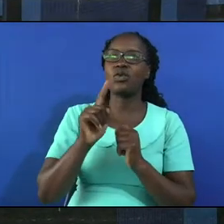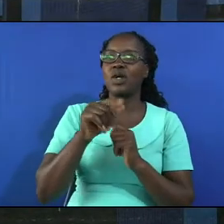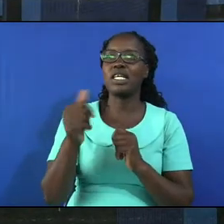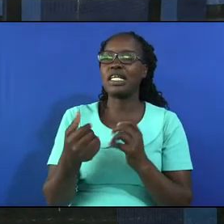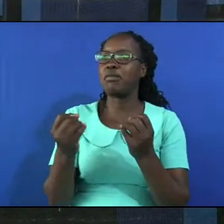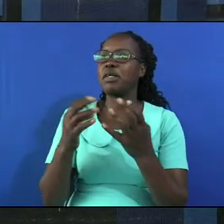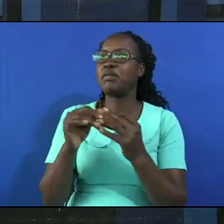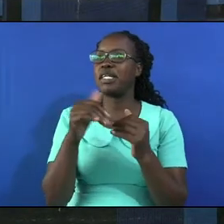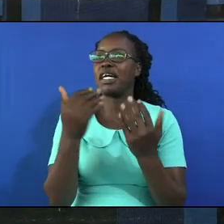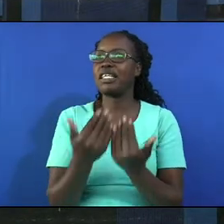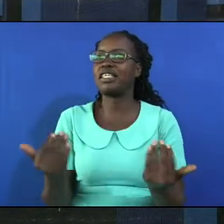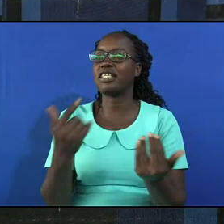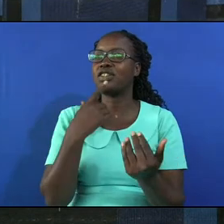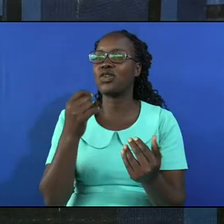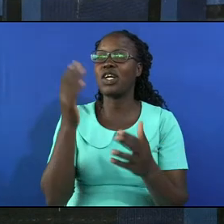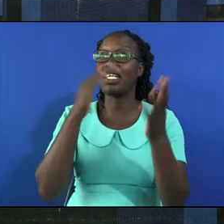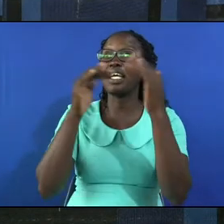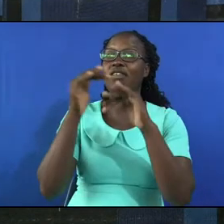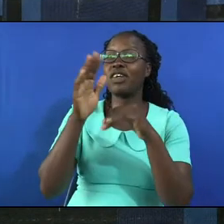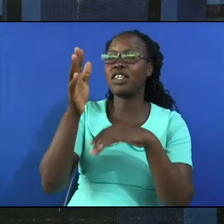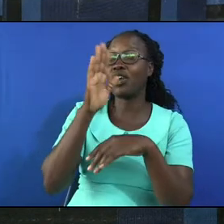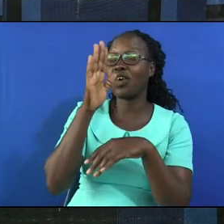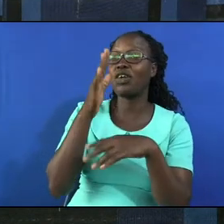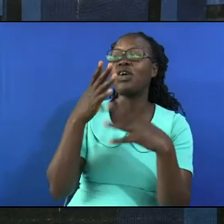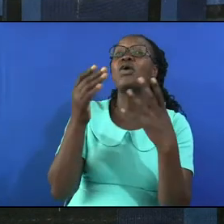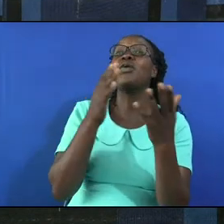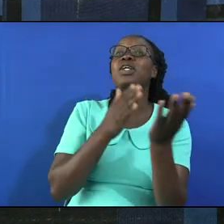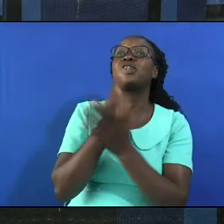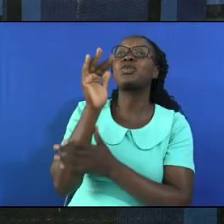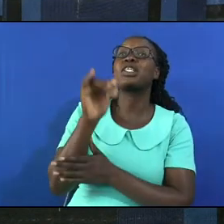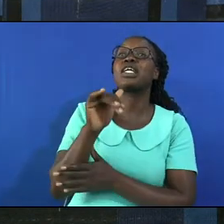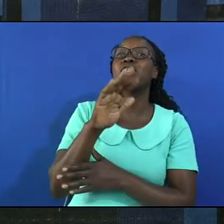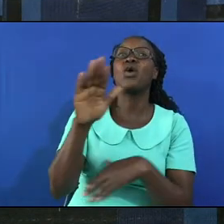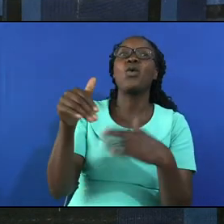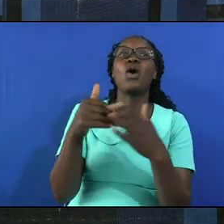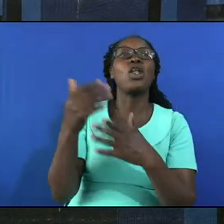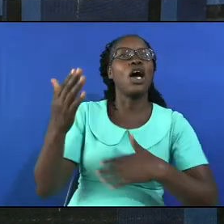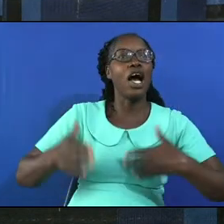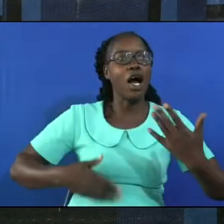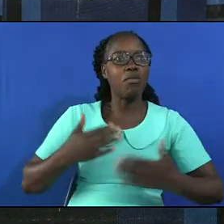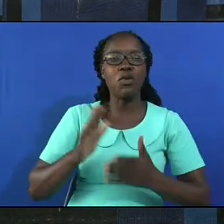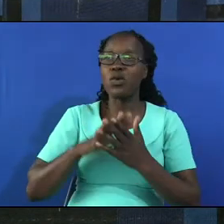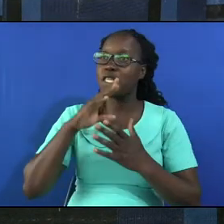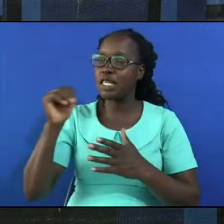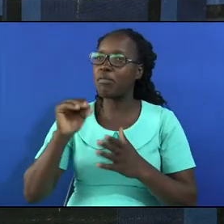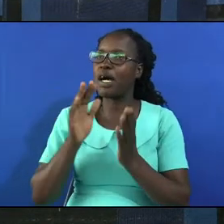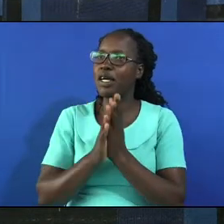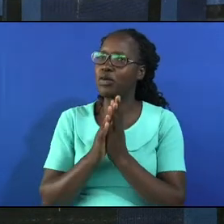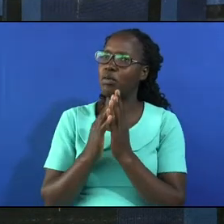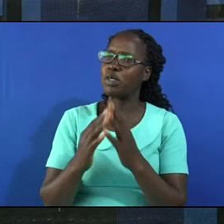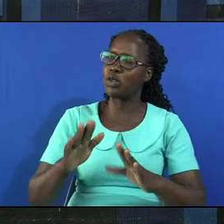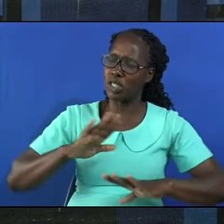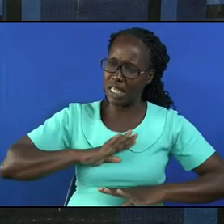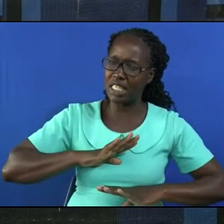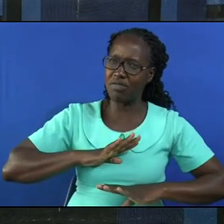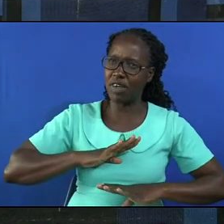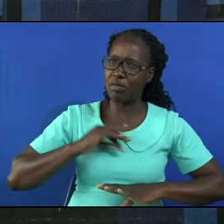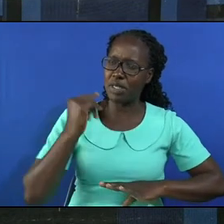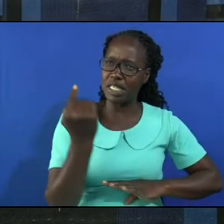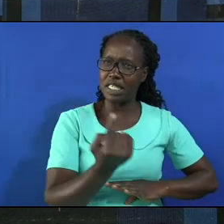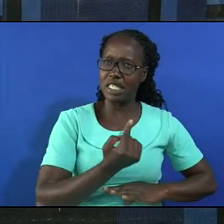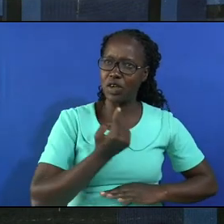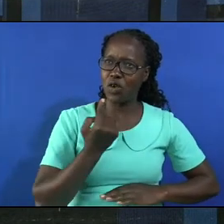other and many other things. So in heaven, God is going to ensure that we are just happy with him, and we will be so satisfied